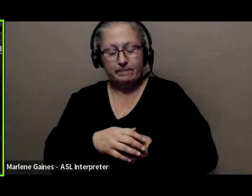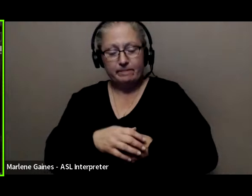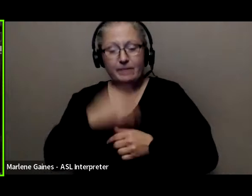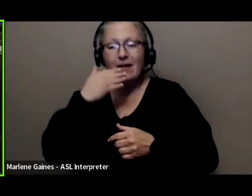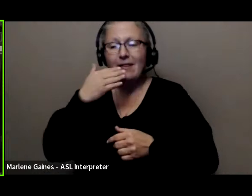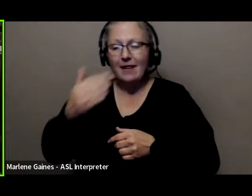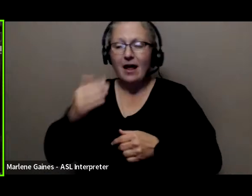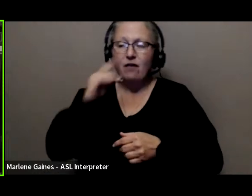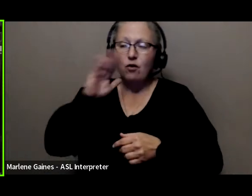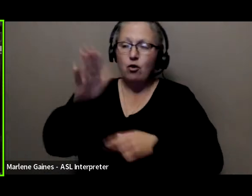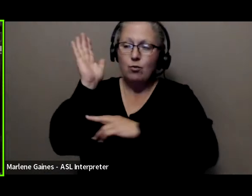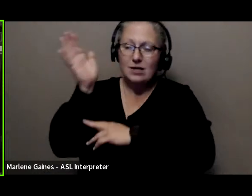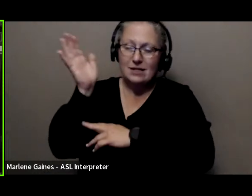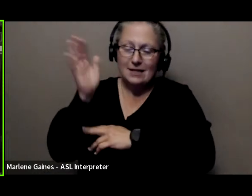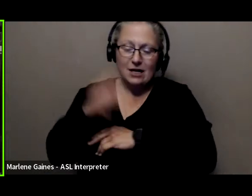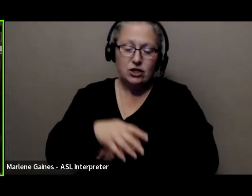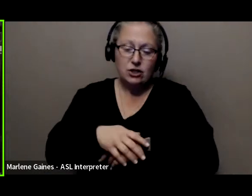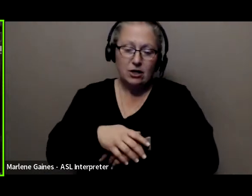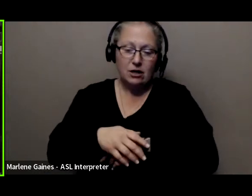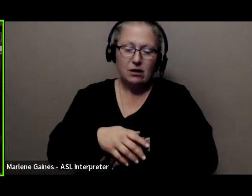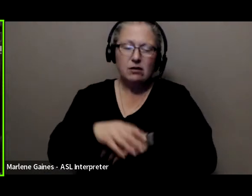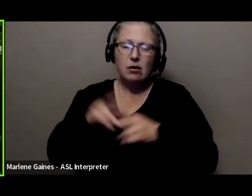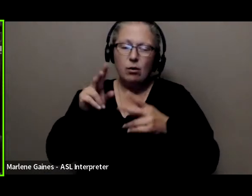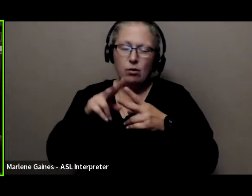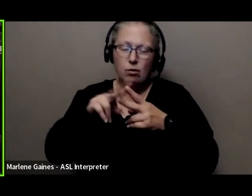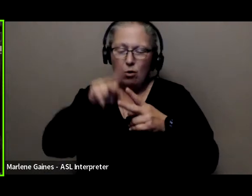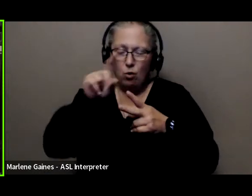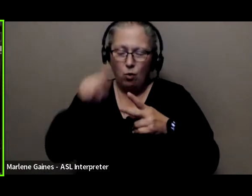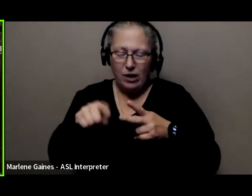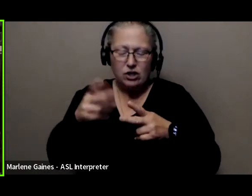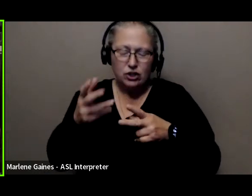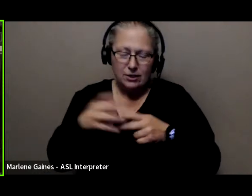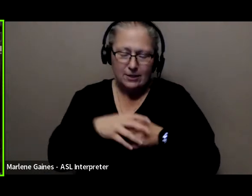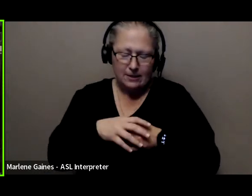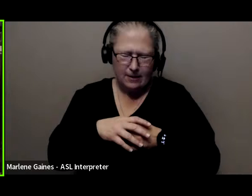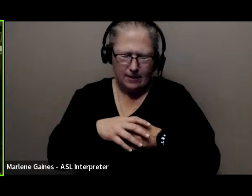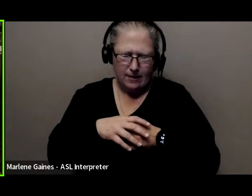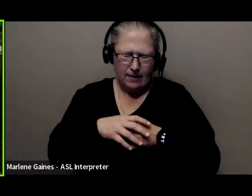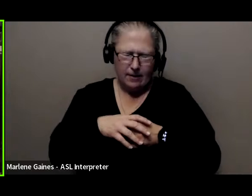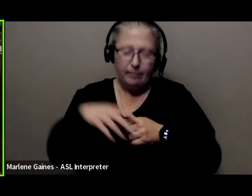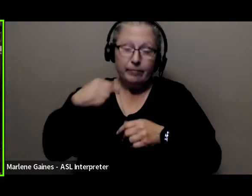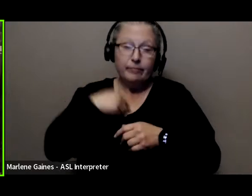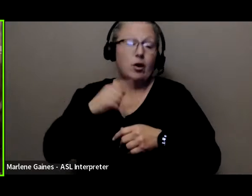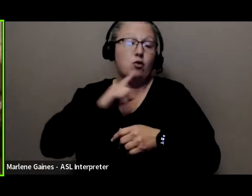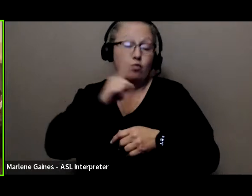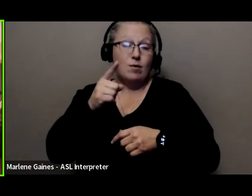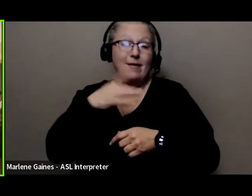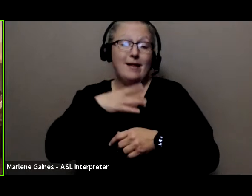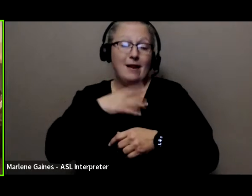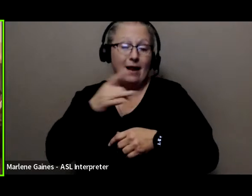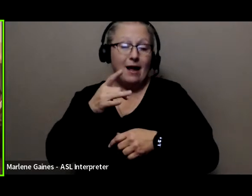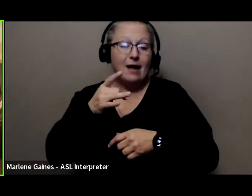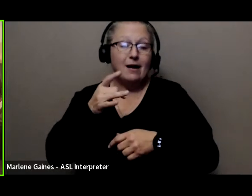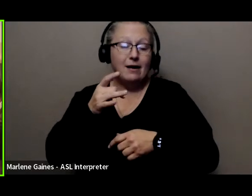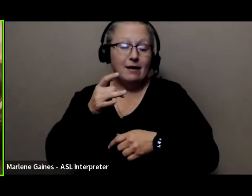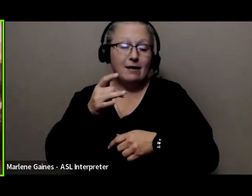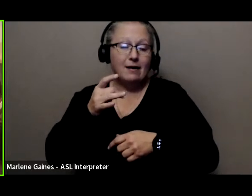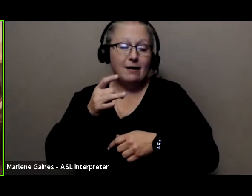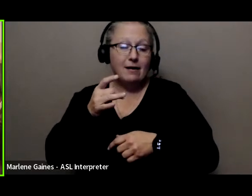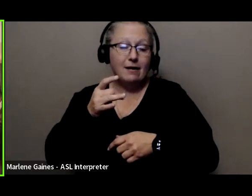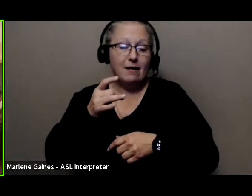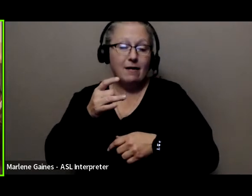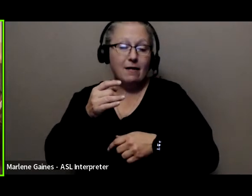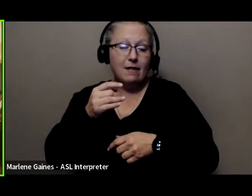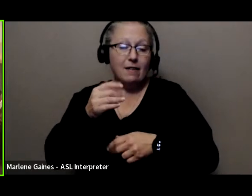Thank you for the presentation. A couple of questions, and I do really like that the